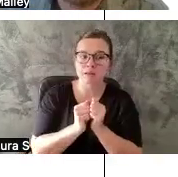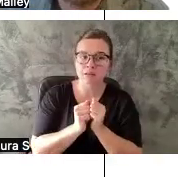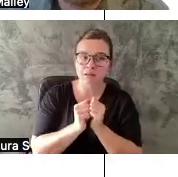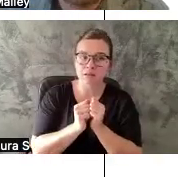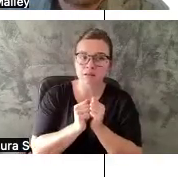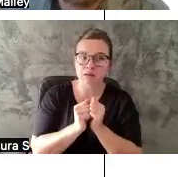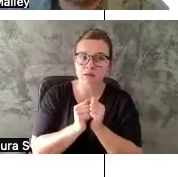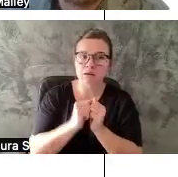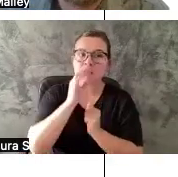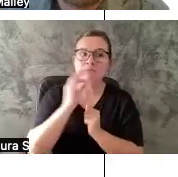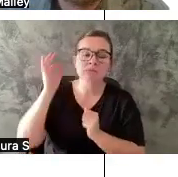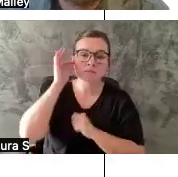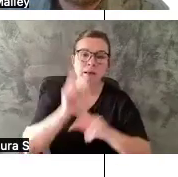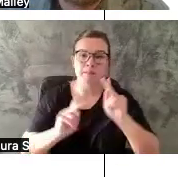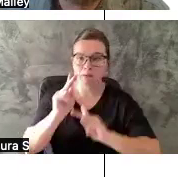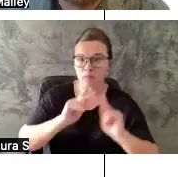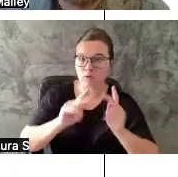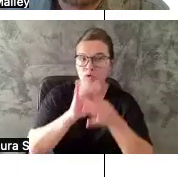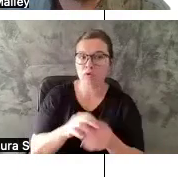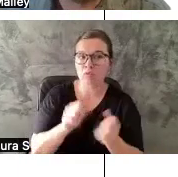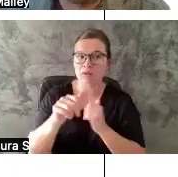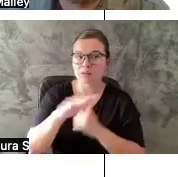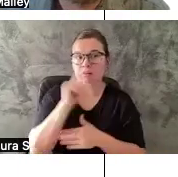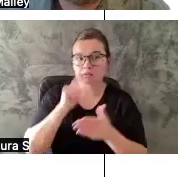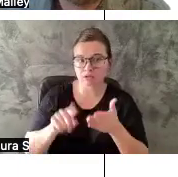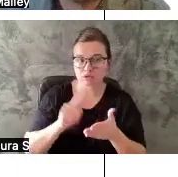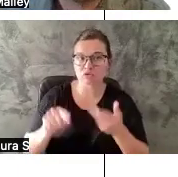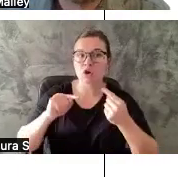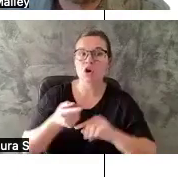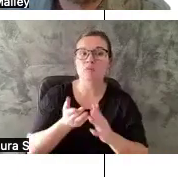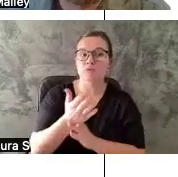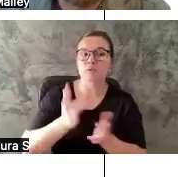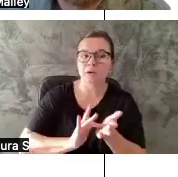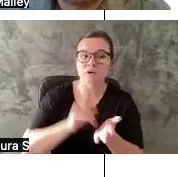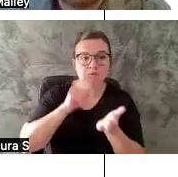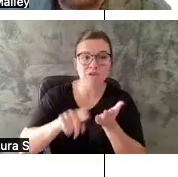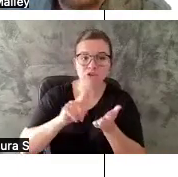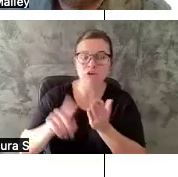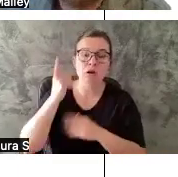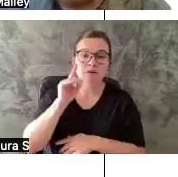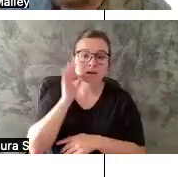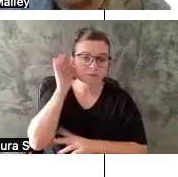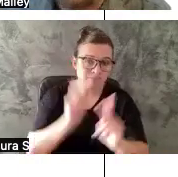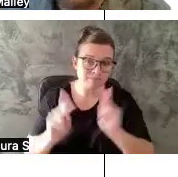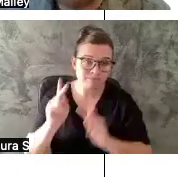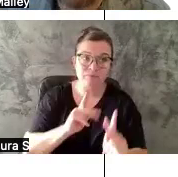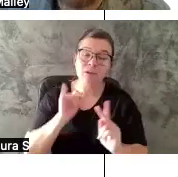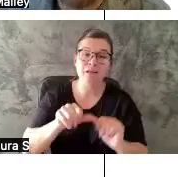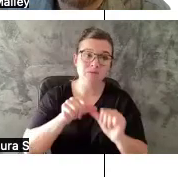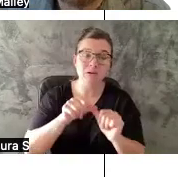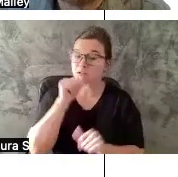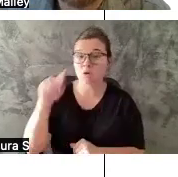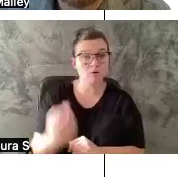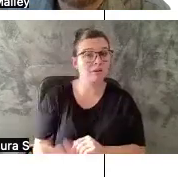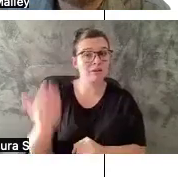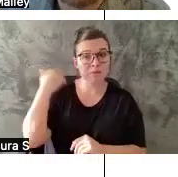biomedical research, she notes that harms from biomedical research for indigenous people are ongoing, not just in the past,